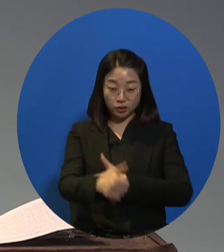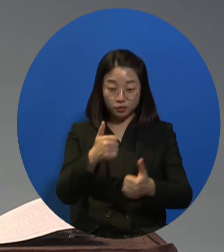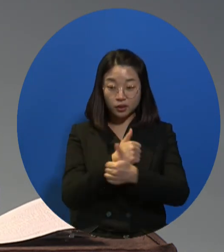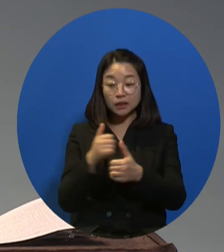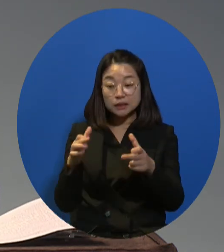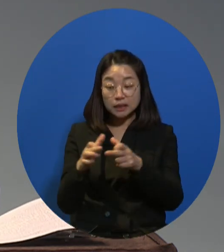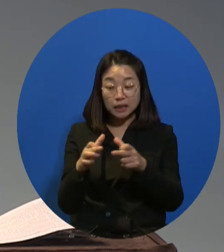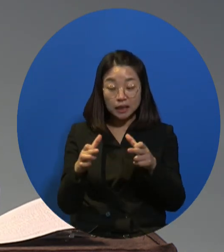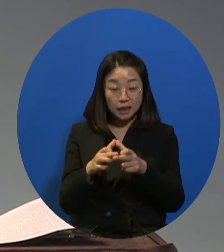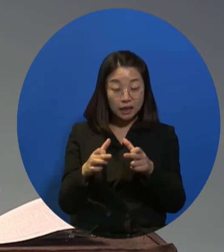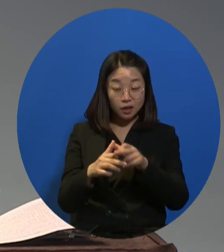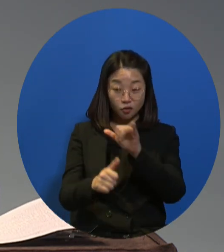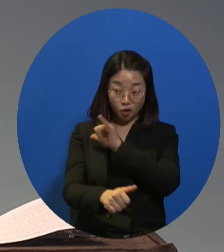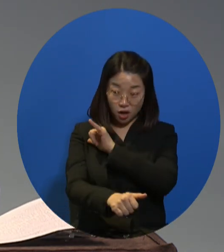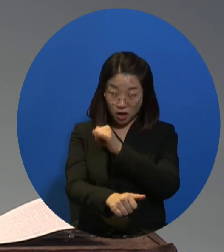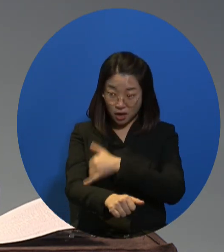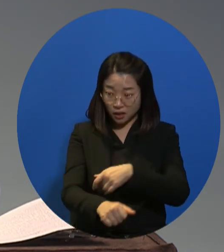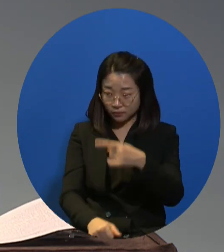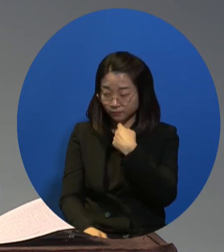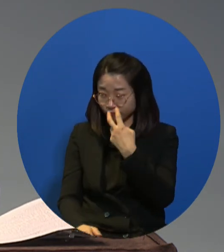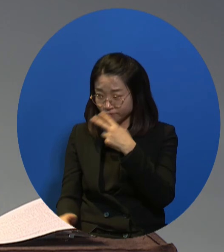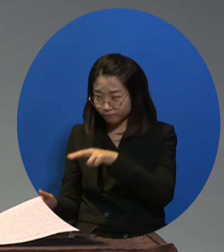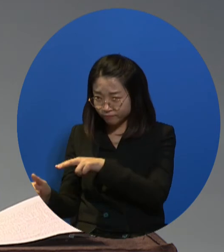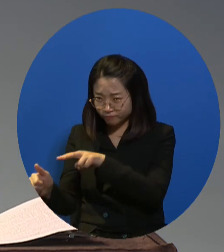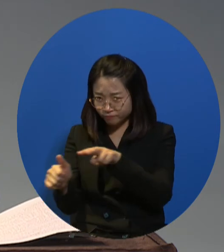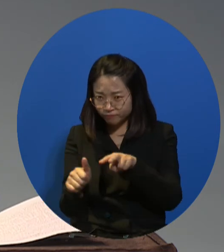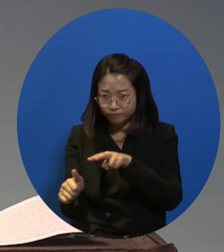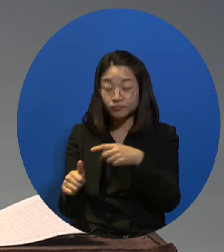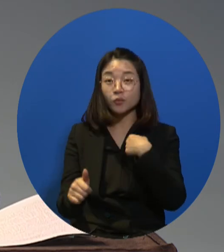Because we are a monitoring body,